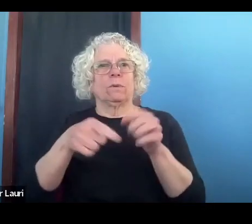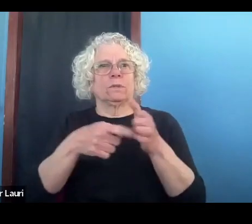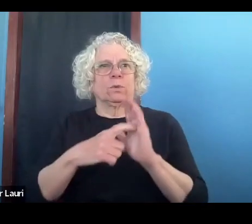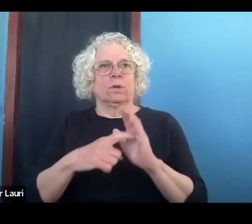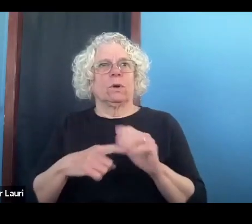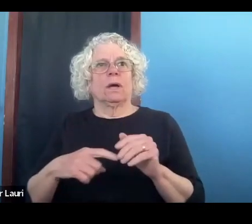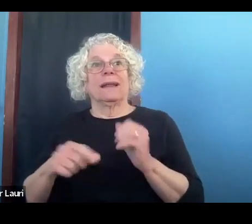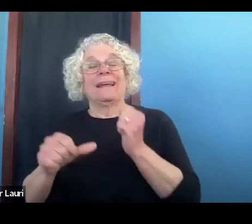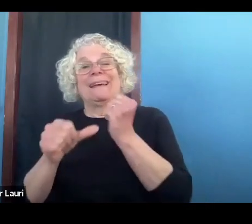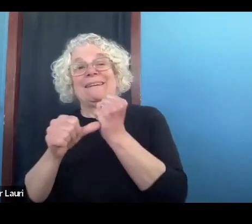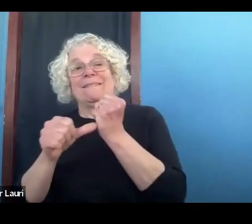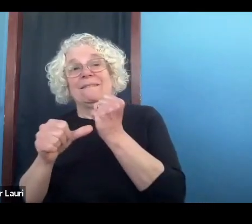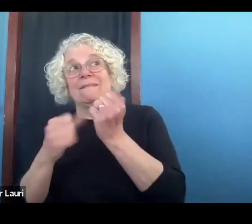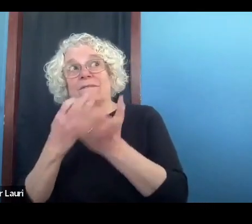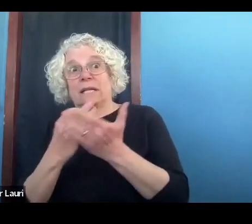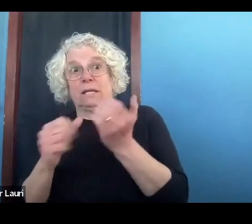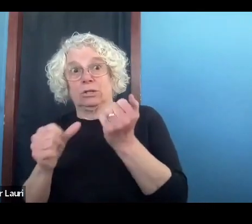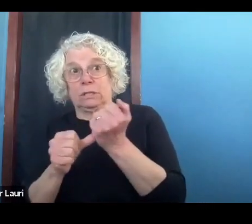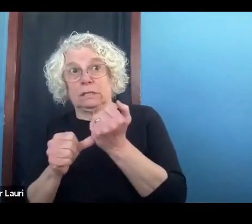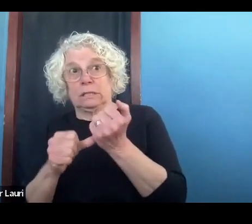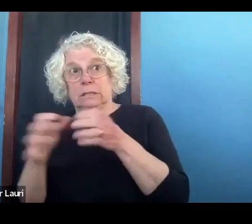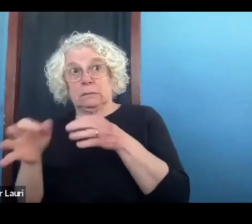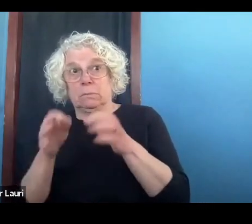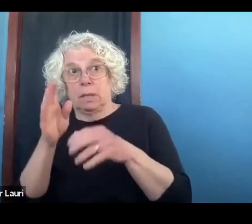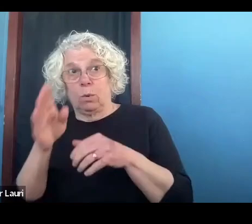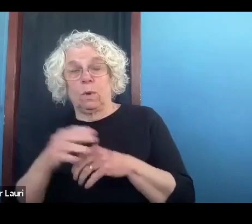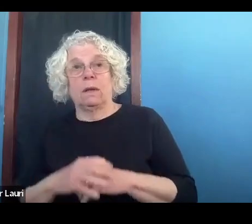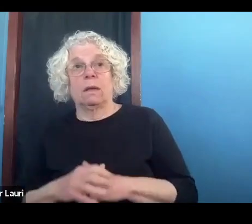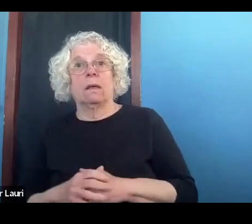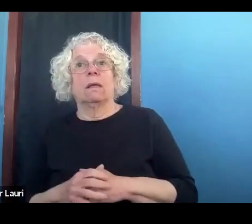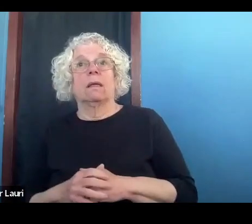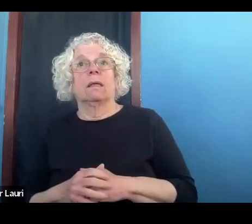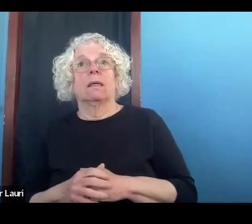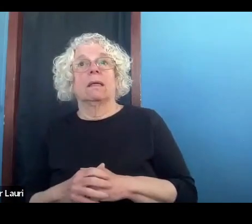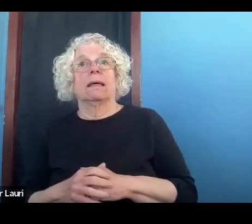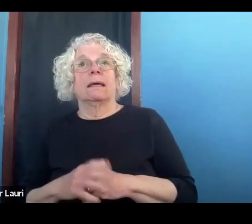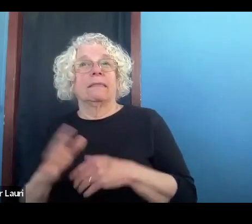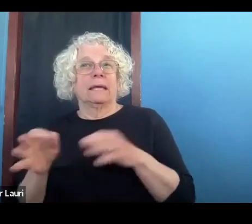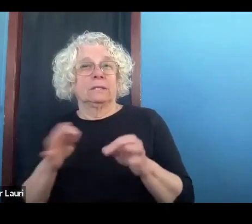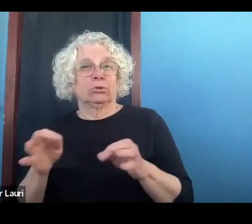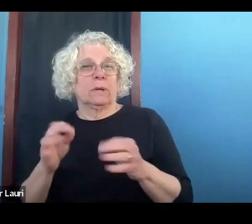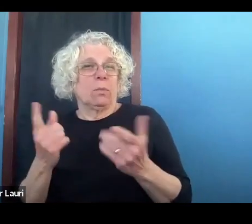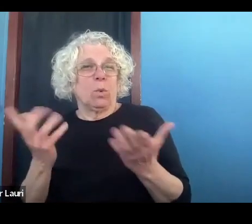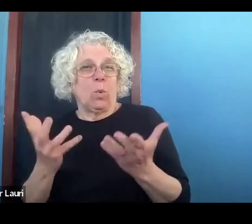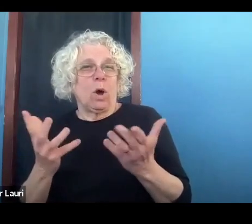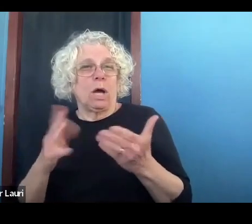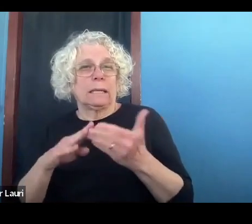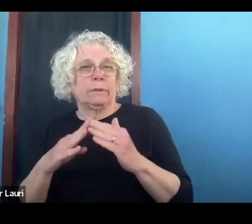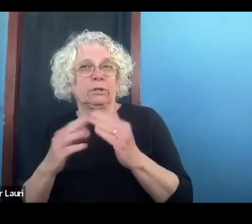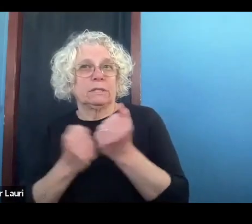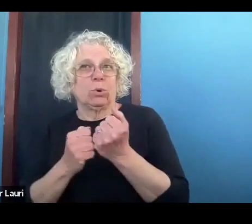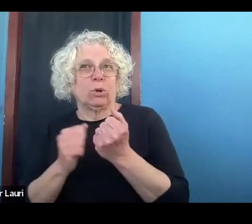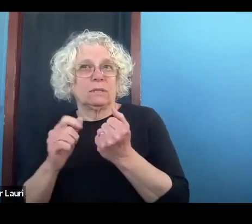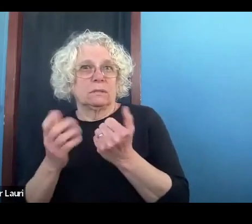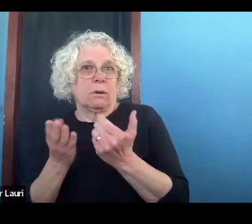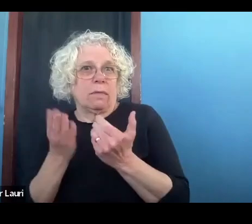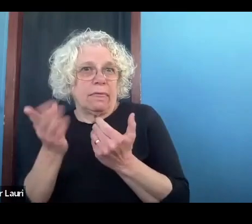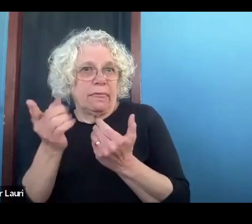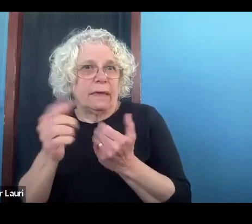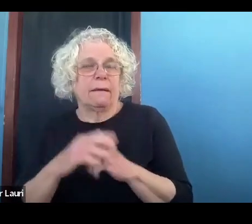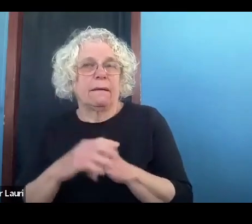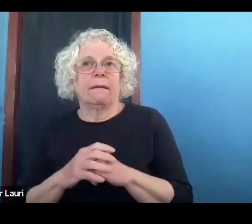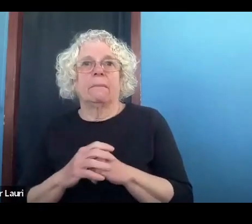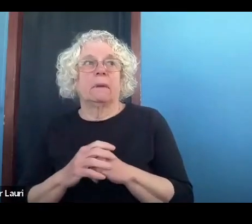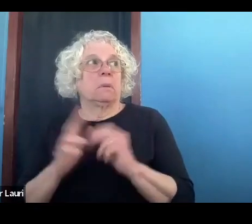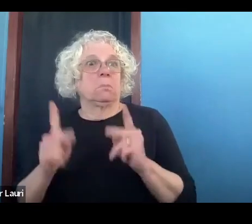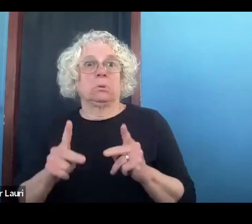assistance. They will also provide you with community support. So if it's someone who is choosing to